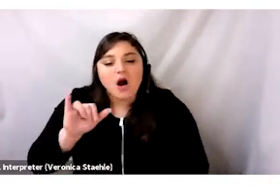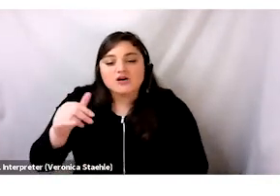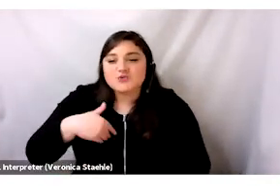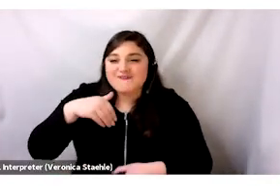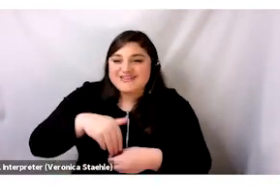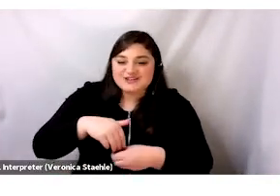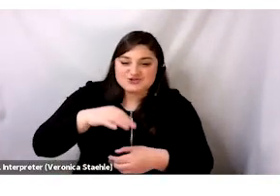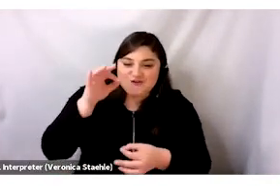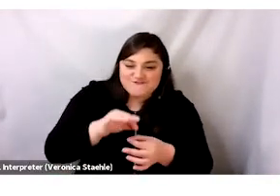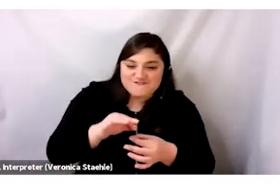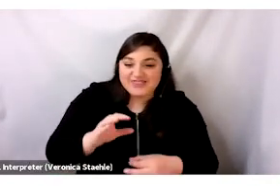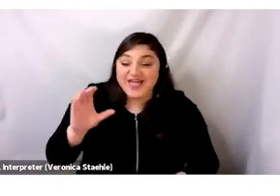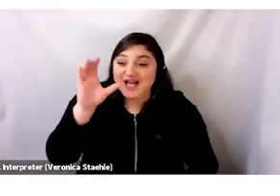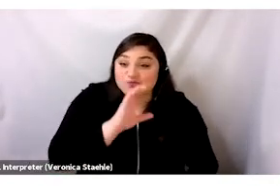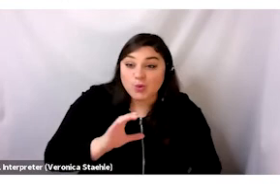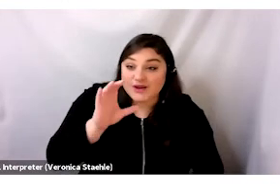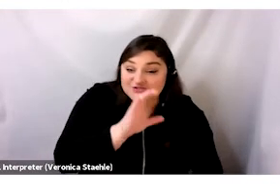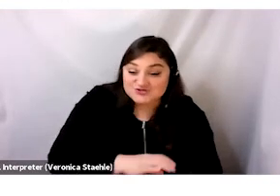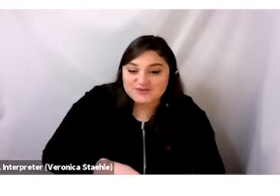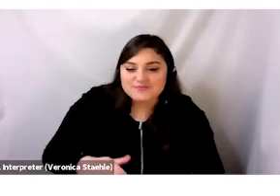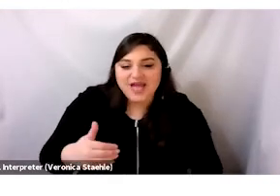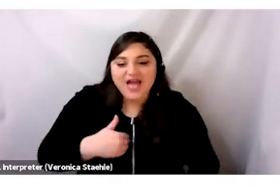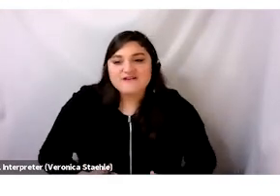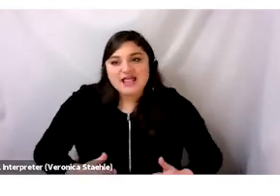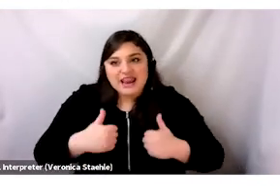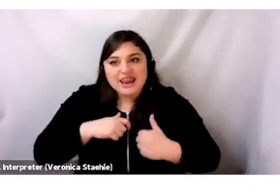interfaith exploration, there's Living Buddha and Living Christ.